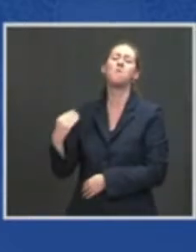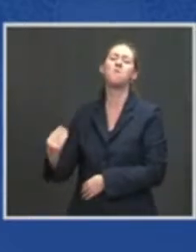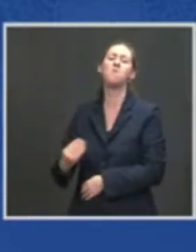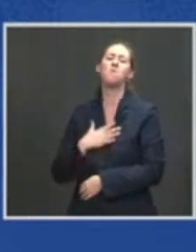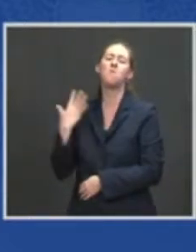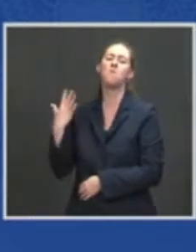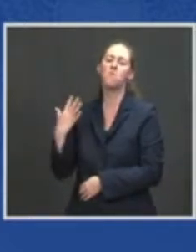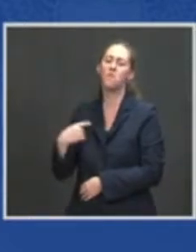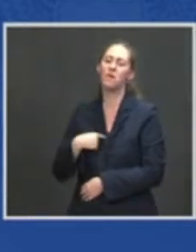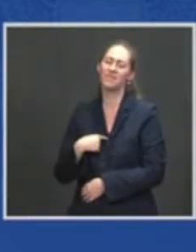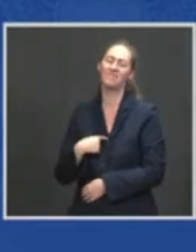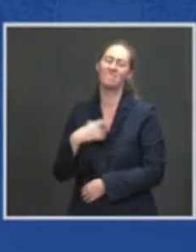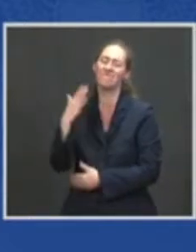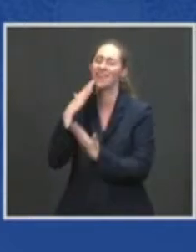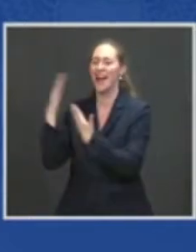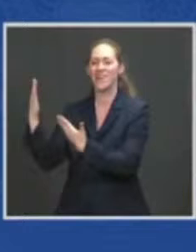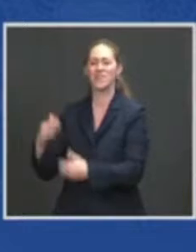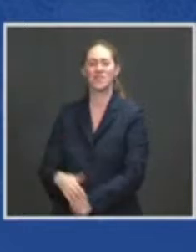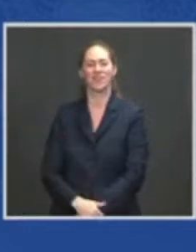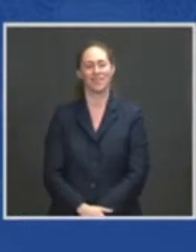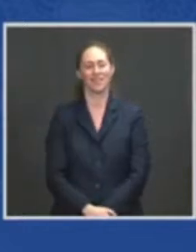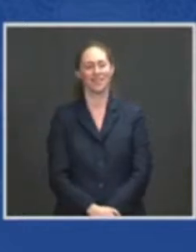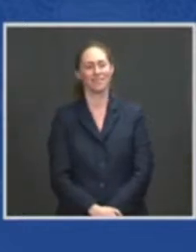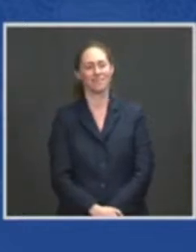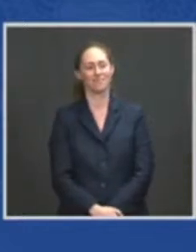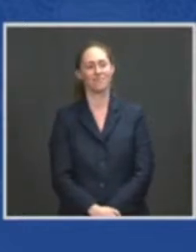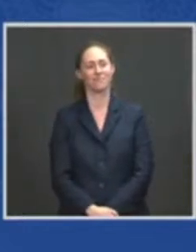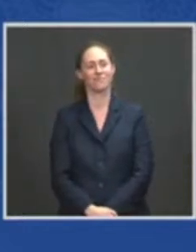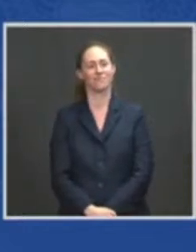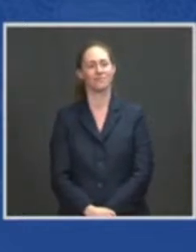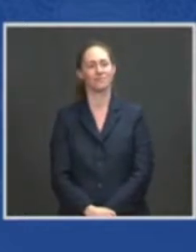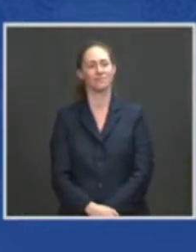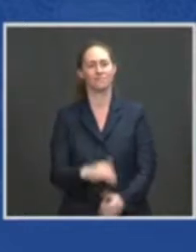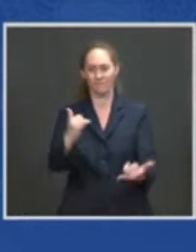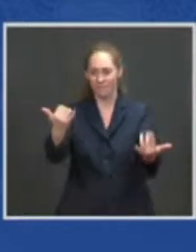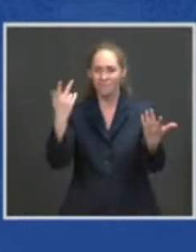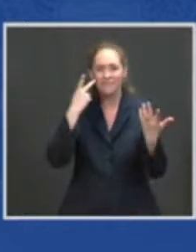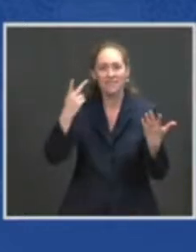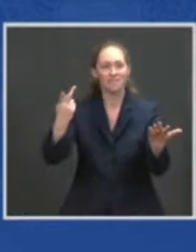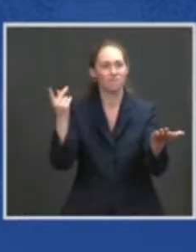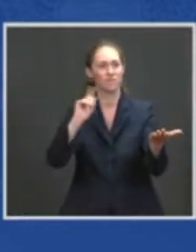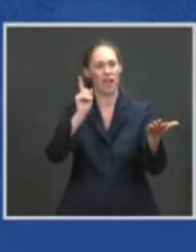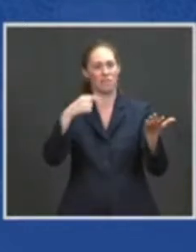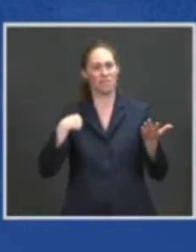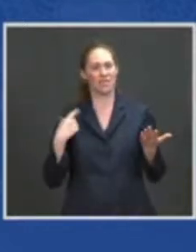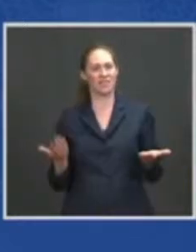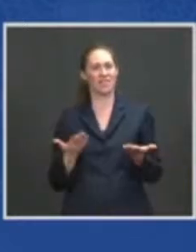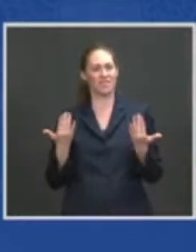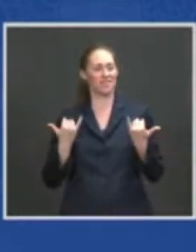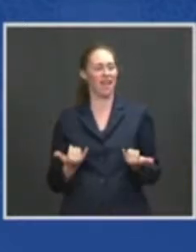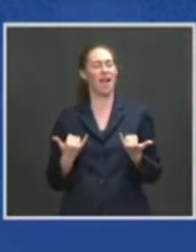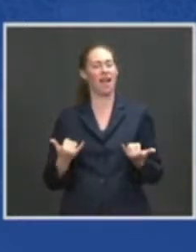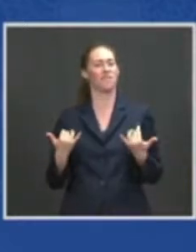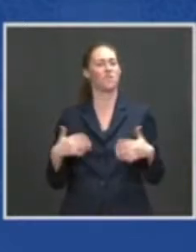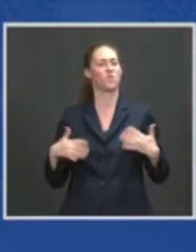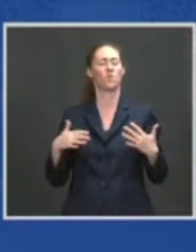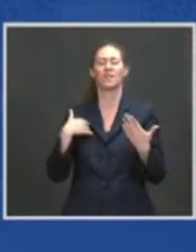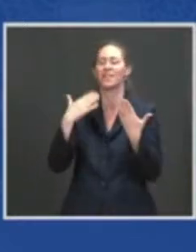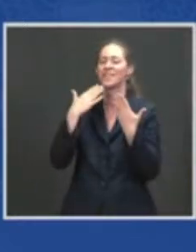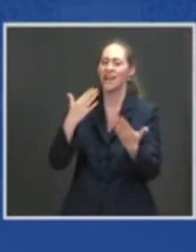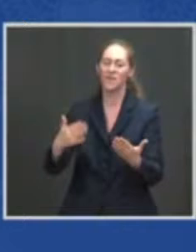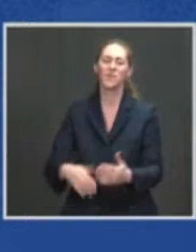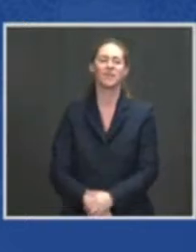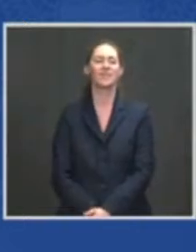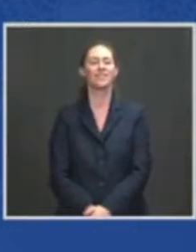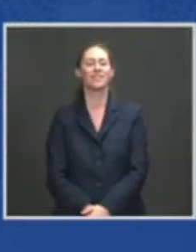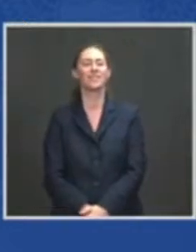And the opportunity that led me here today, I'm ever grateful for. So in closing, I'd like to